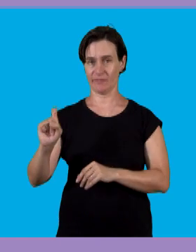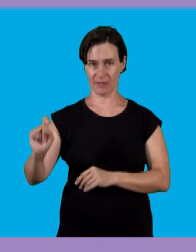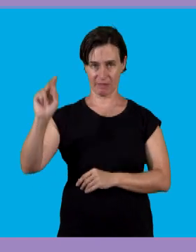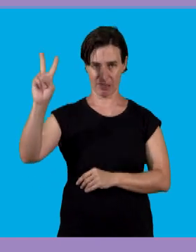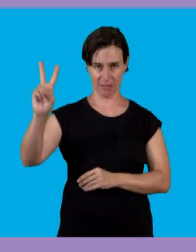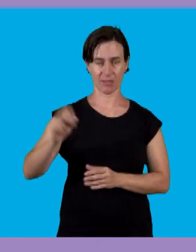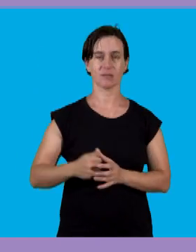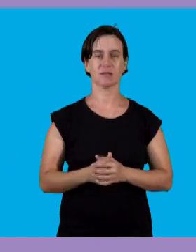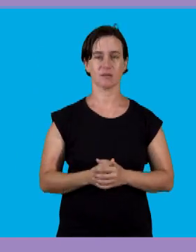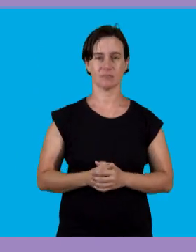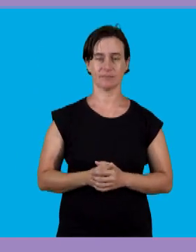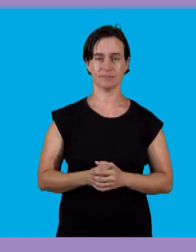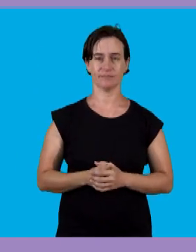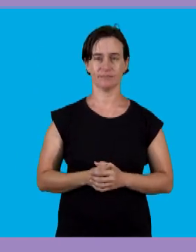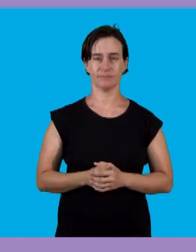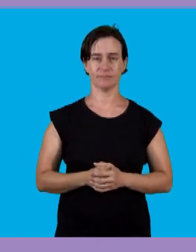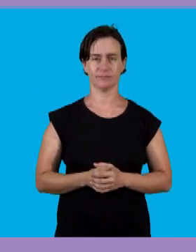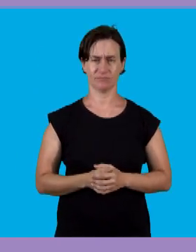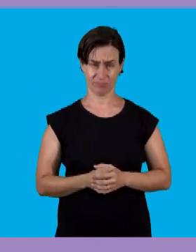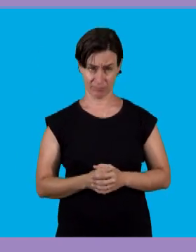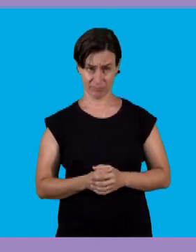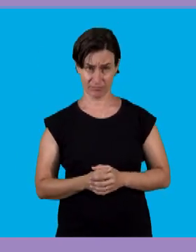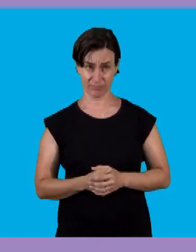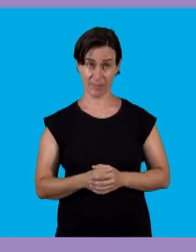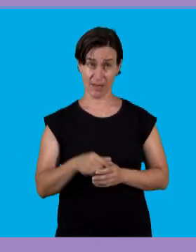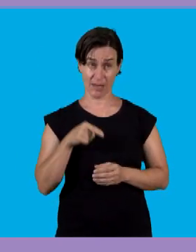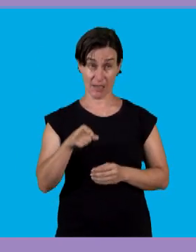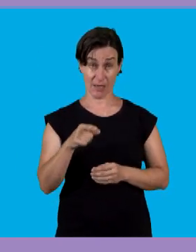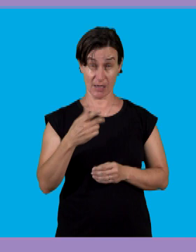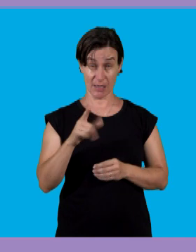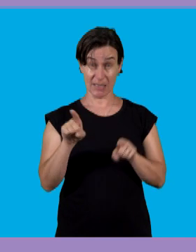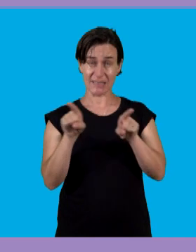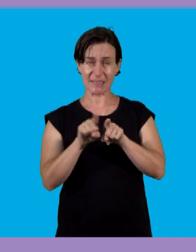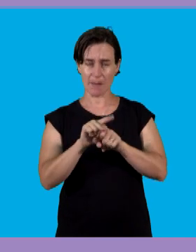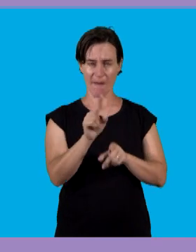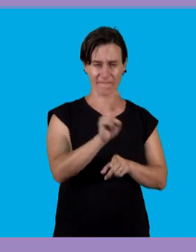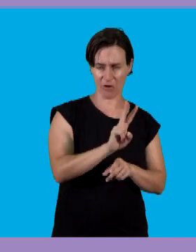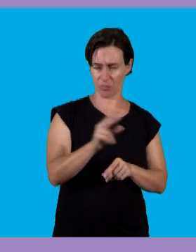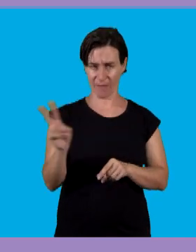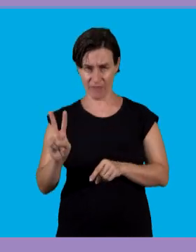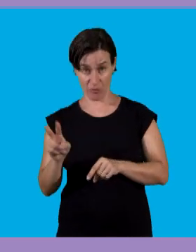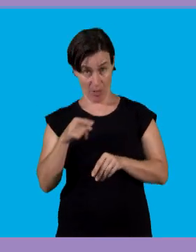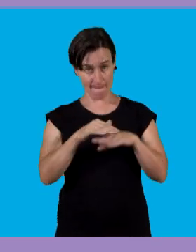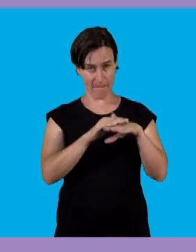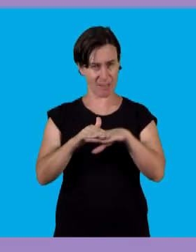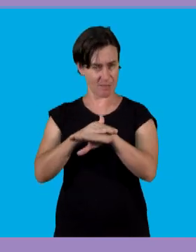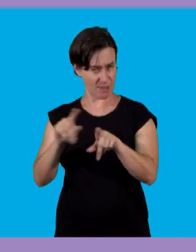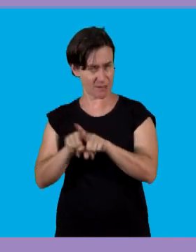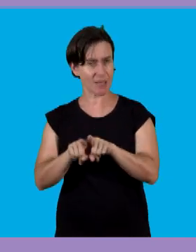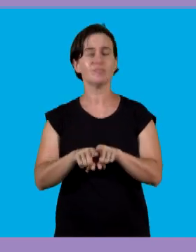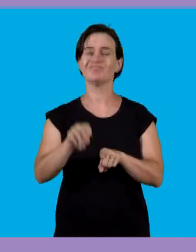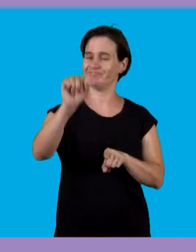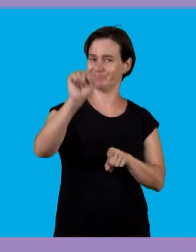squared and 7x squared. Now, do they have the same variable as a base? Yes, they